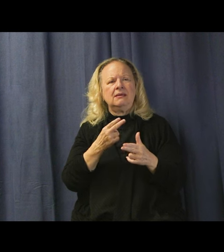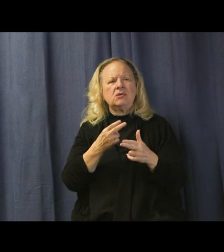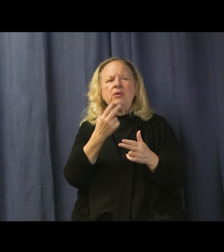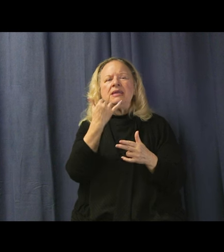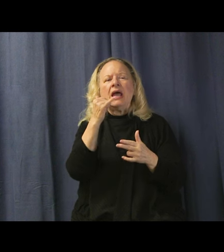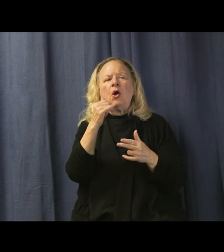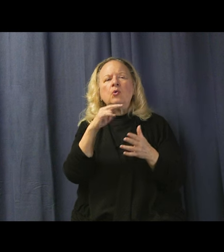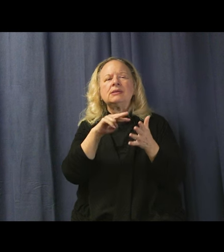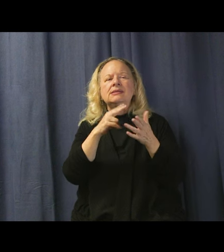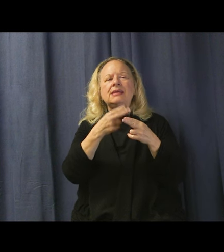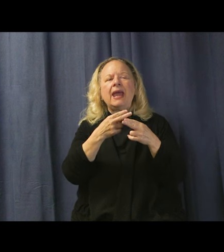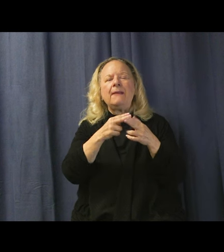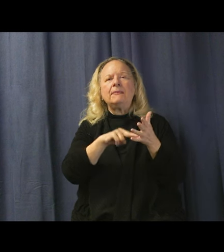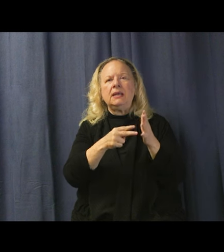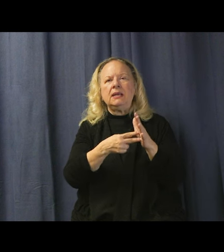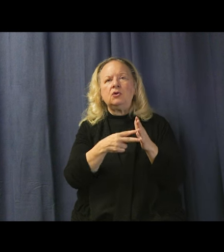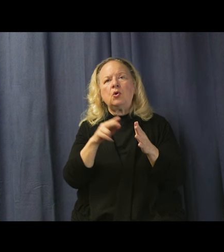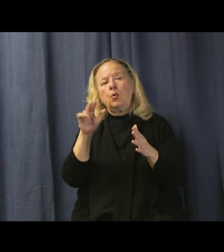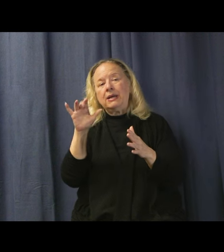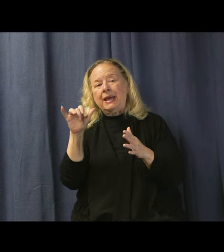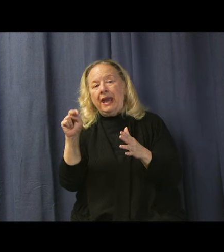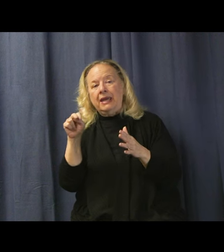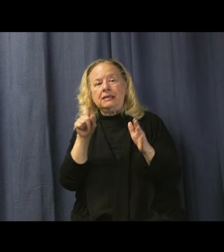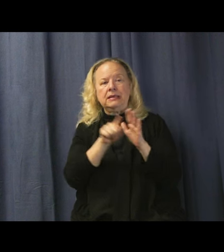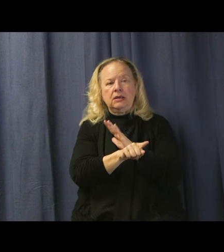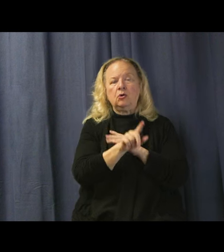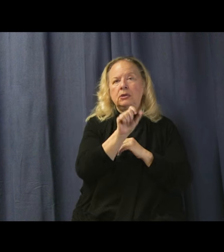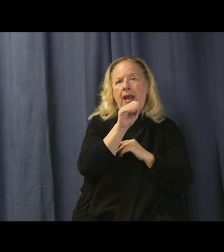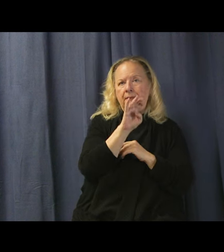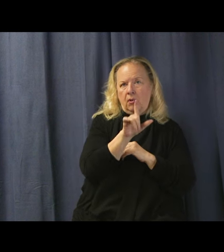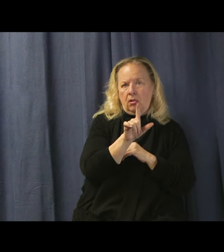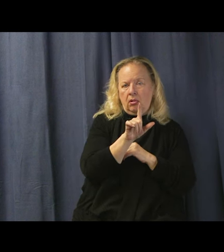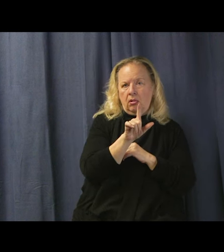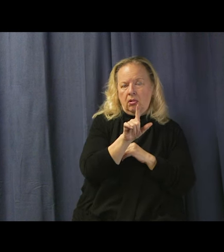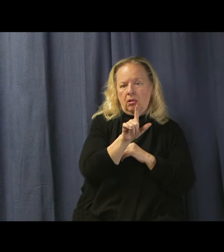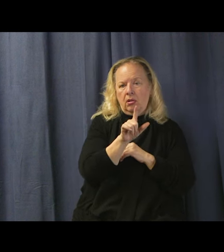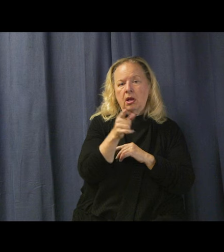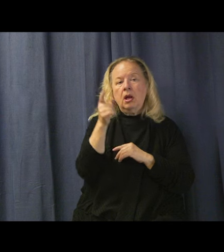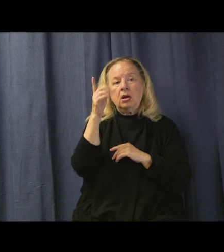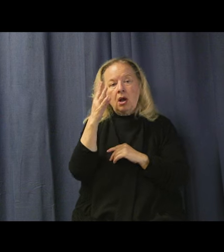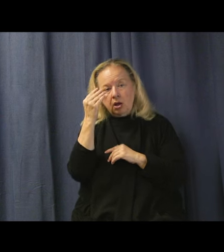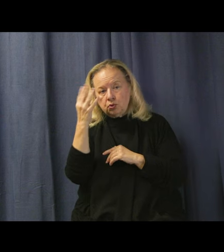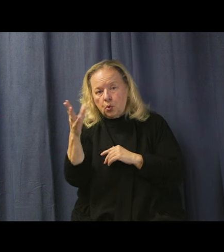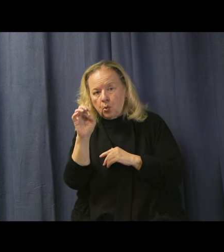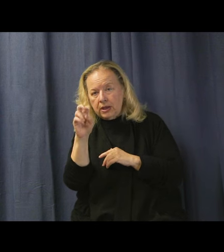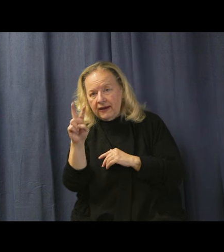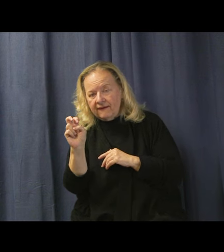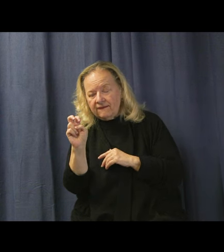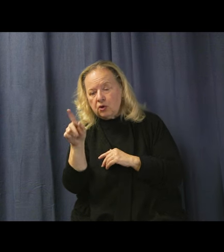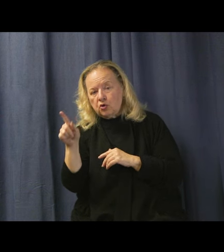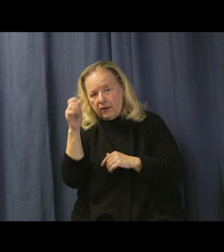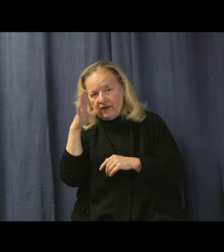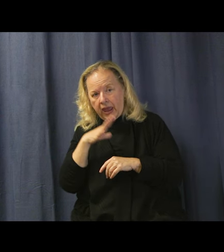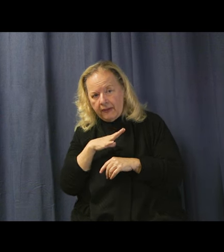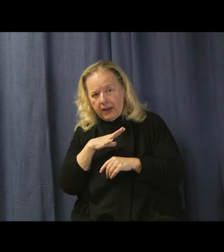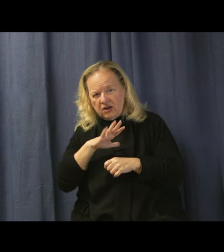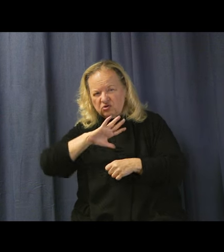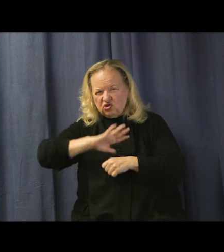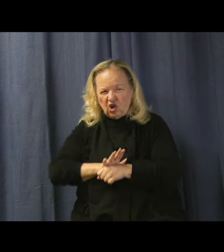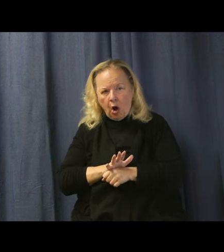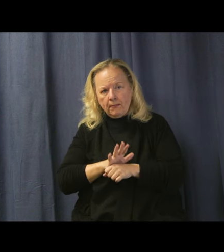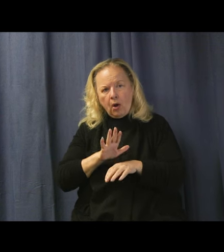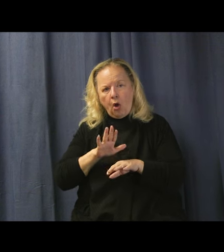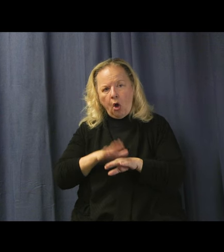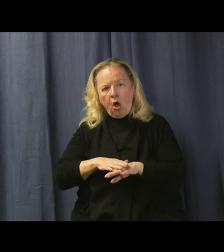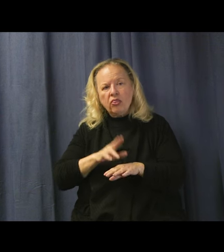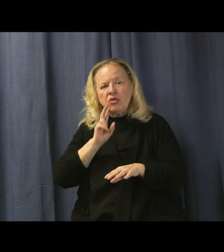Now, do you remember Cain killed Abel, right? And God had told Eve, she's going to have a man who's going to stomp on the serpent's